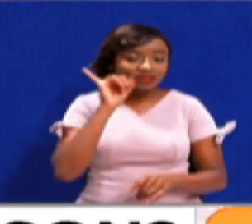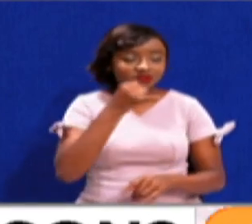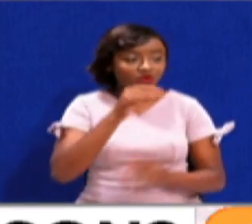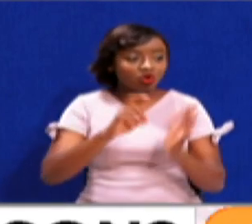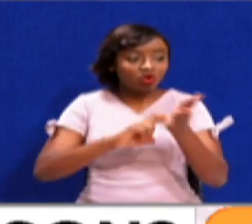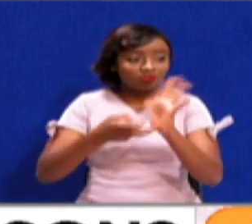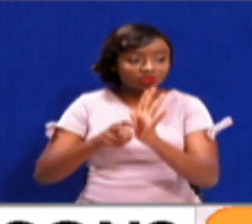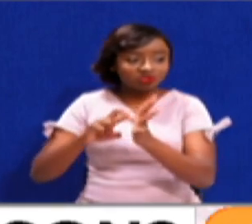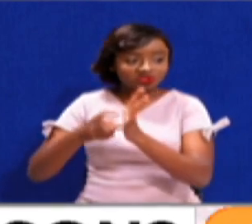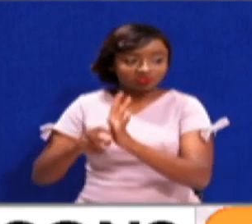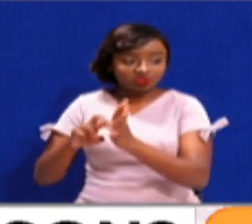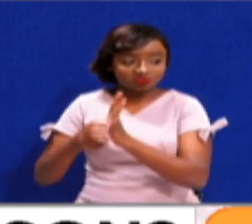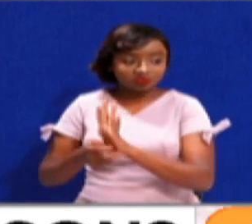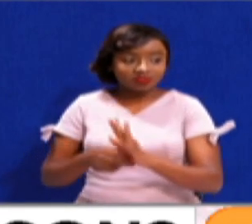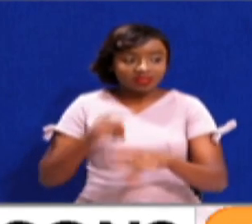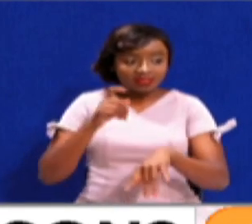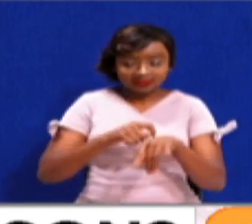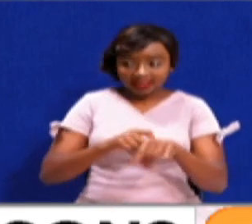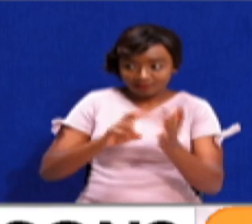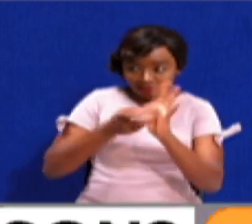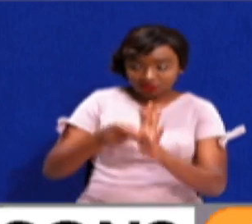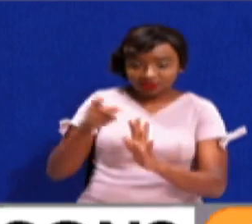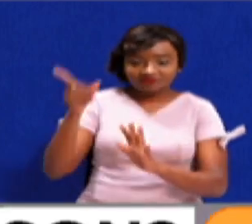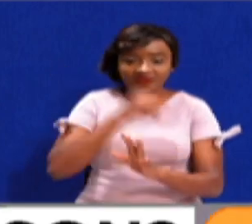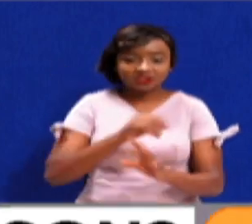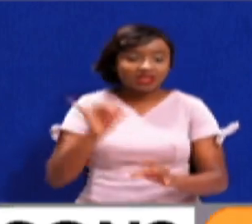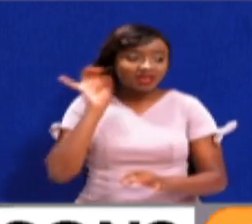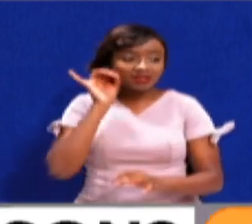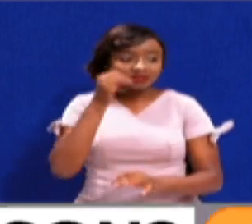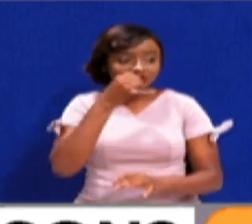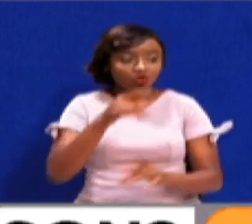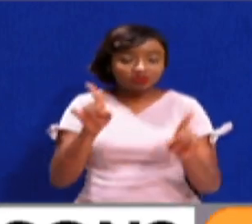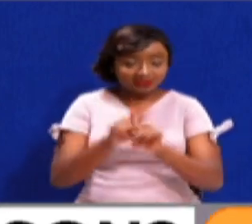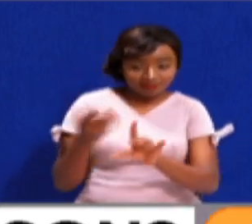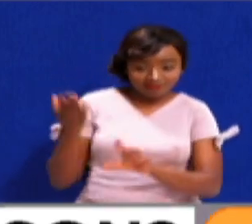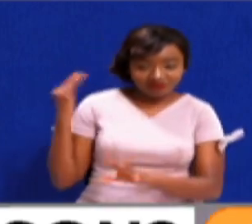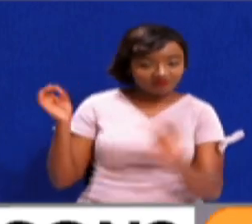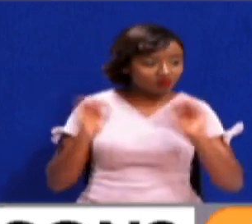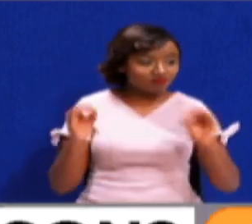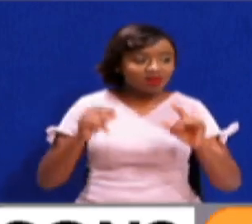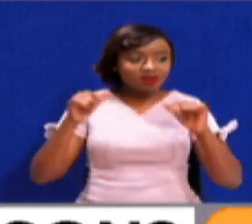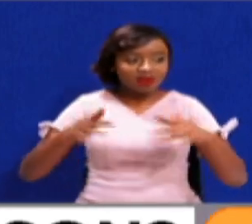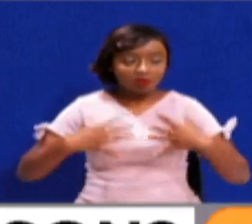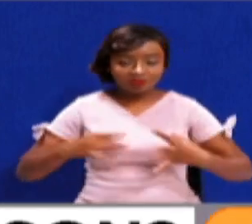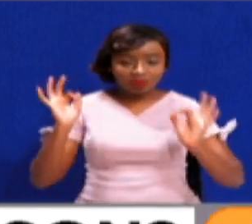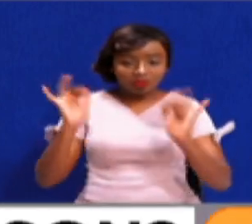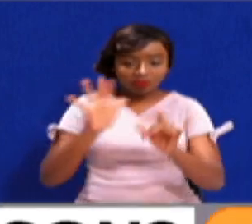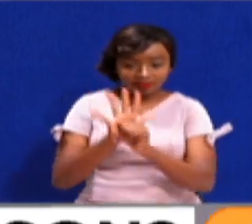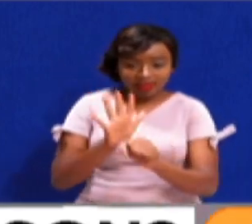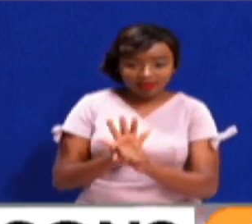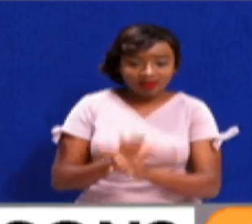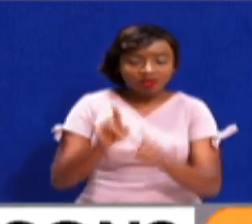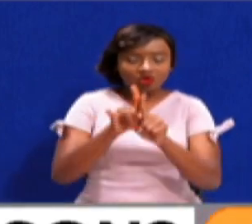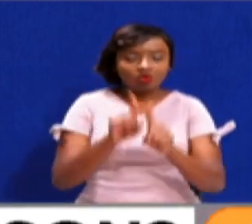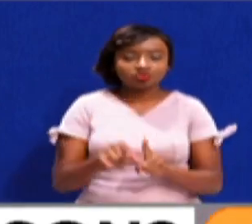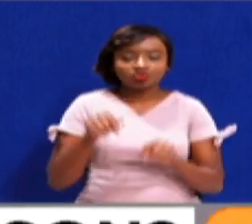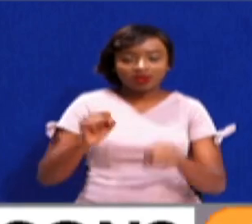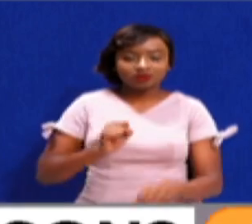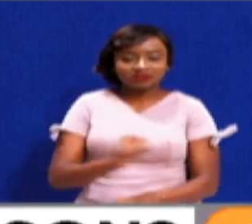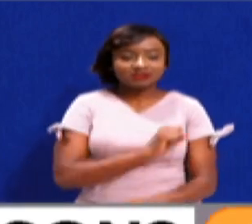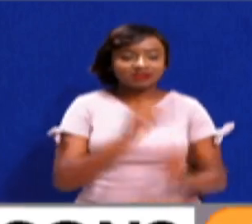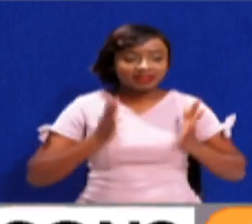in Isiolo? Mm-hmm. Isiolo yes. is, after those projects, Isiolo is no longer the Isiolo of mm-hmm. back then. Mm-hmm. In fact, what we are arguing about here, or what the senators